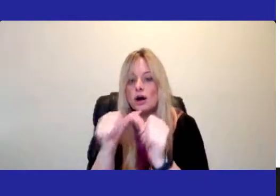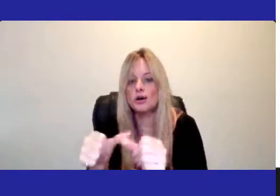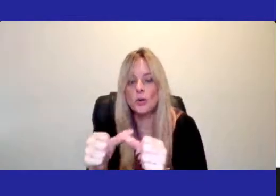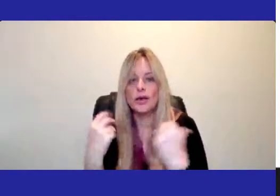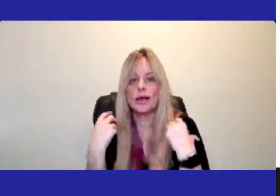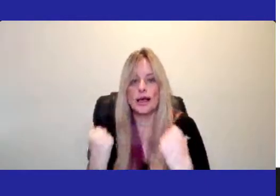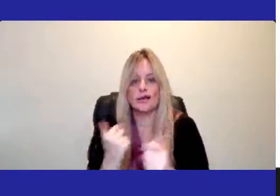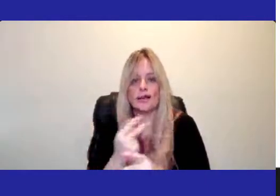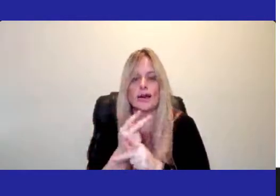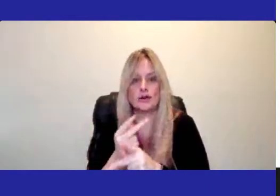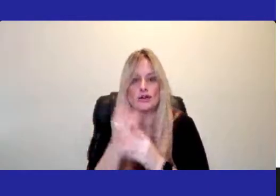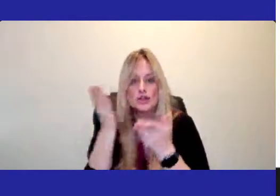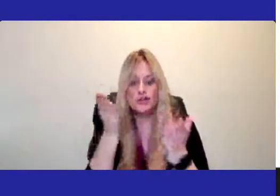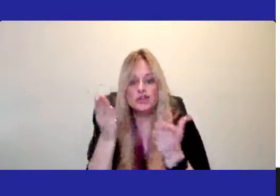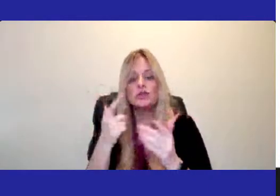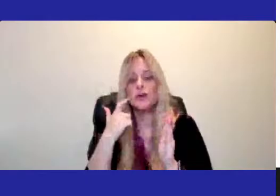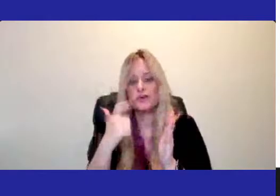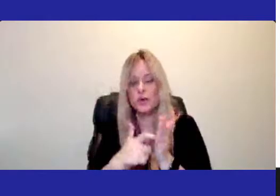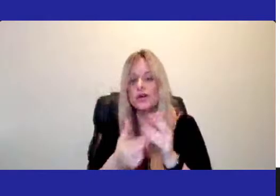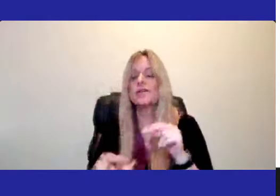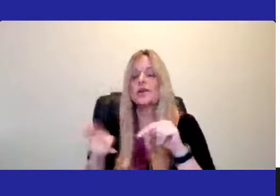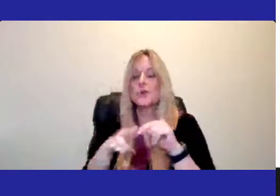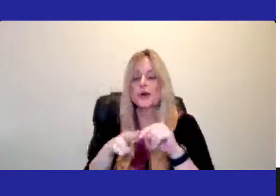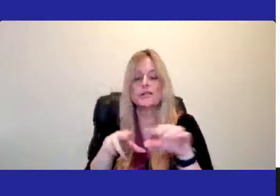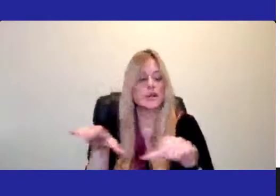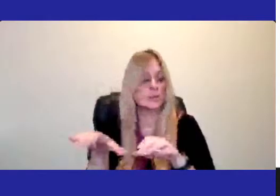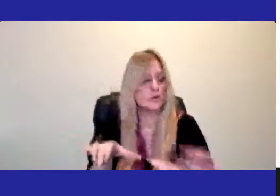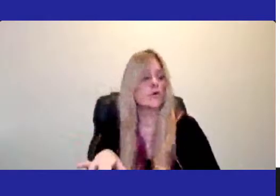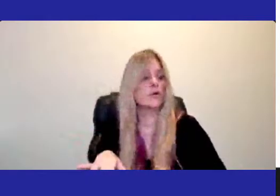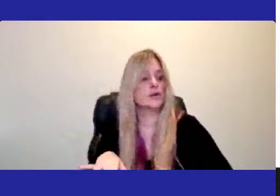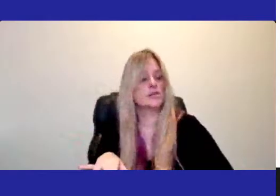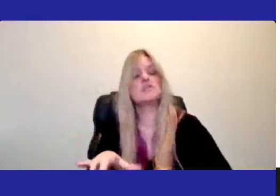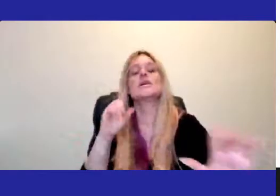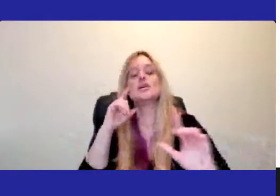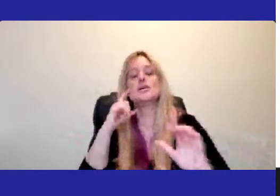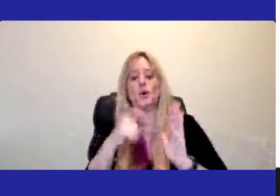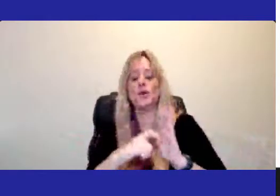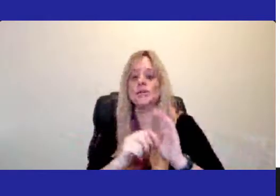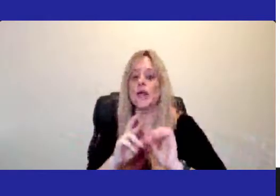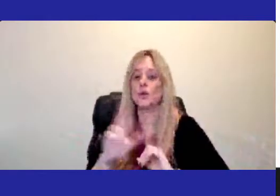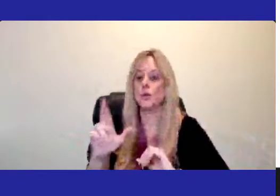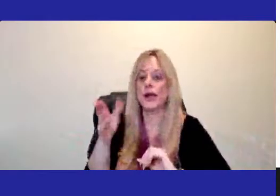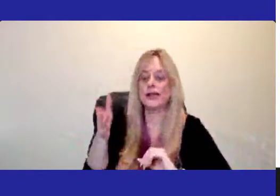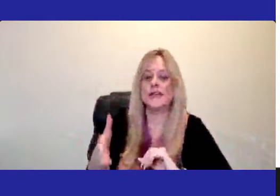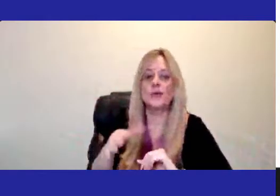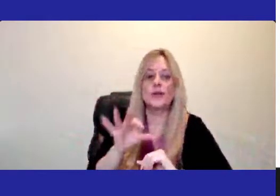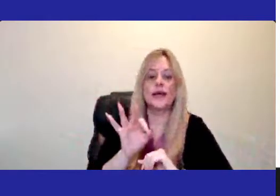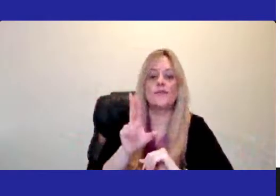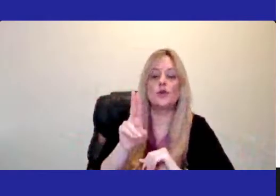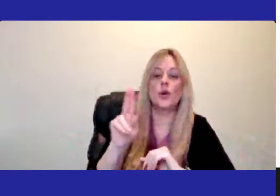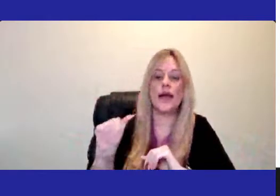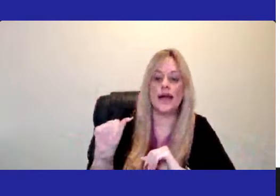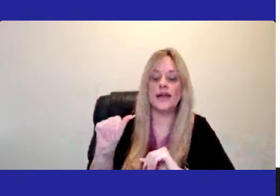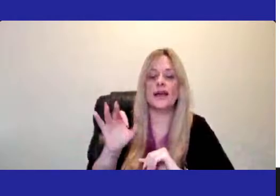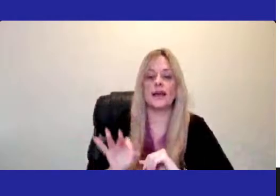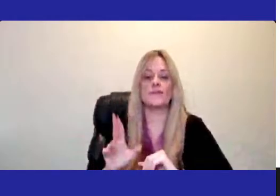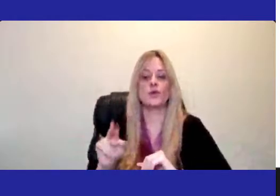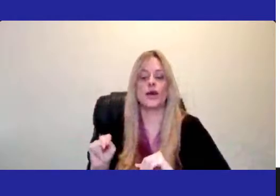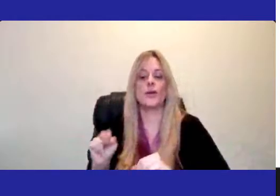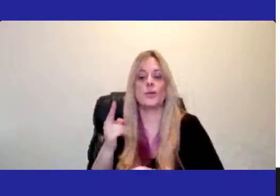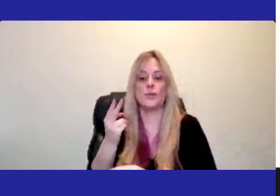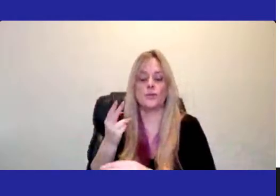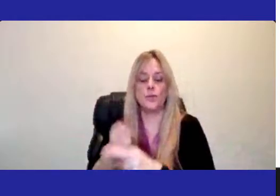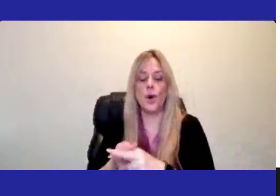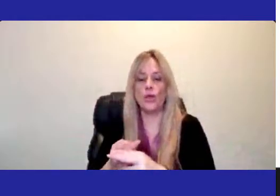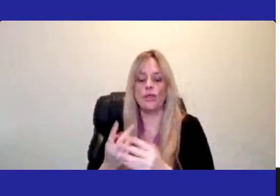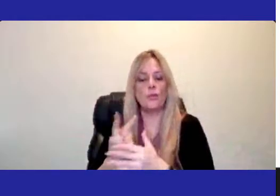a significant increase in our performance, as you can see on the right-hand side, with both FUA and FUM, and that